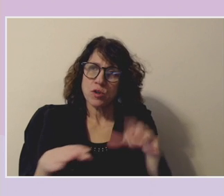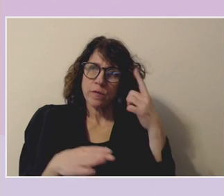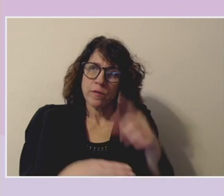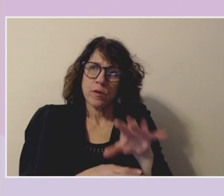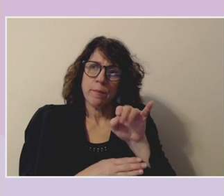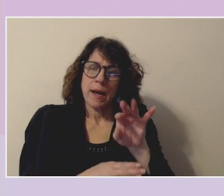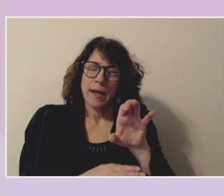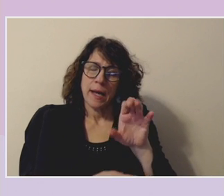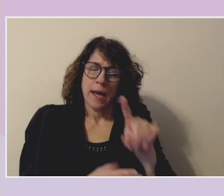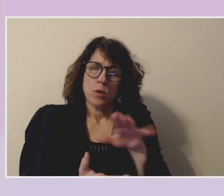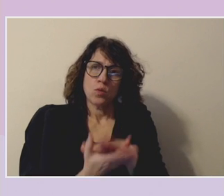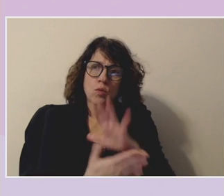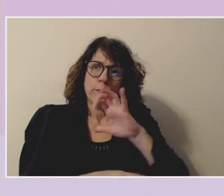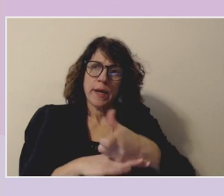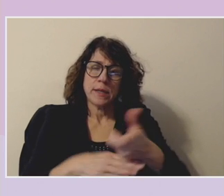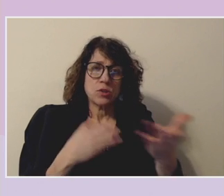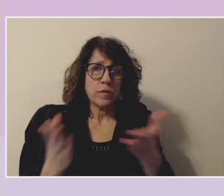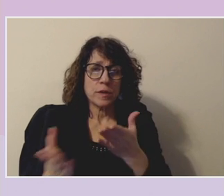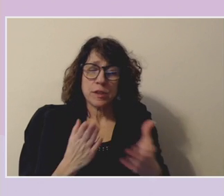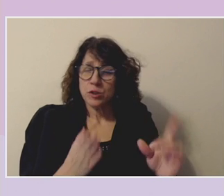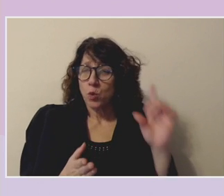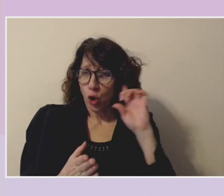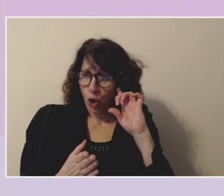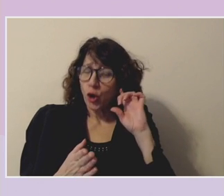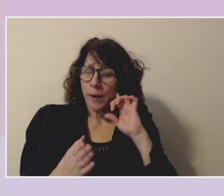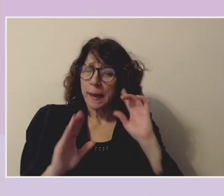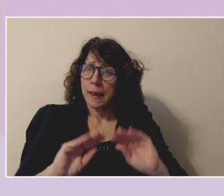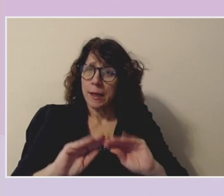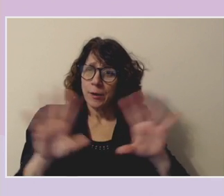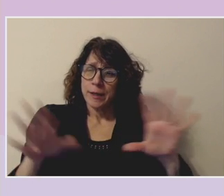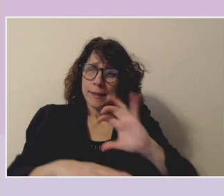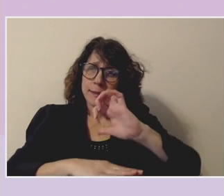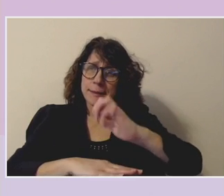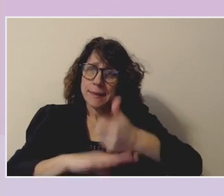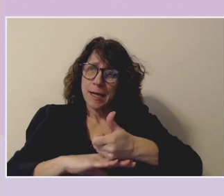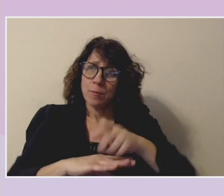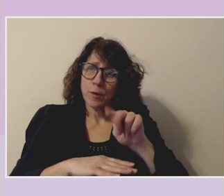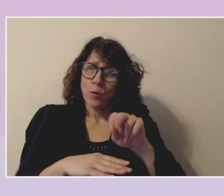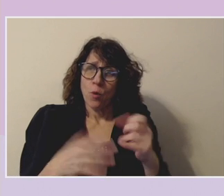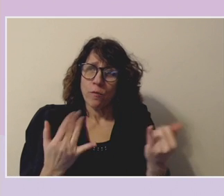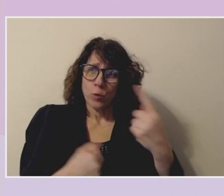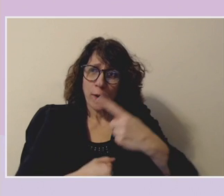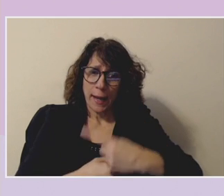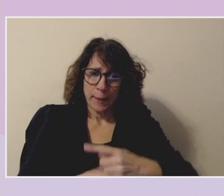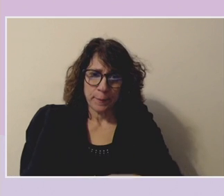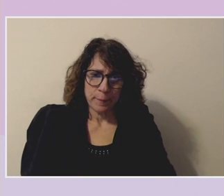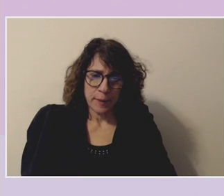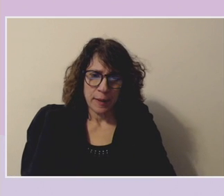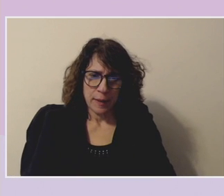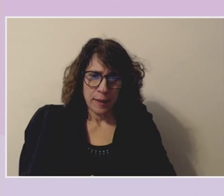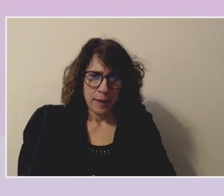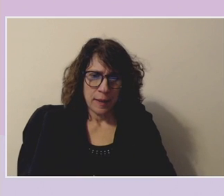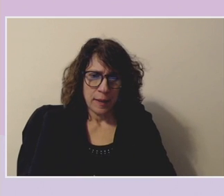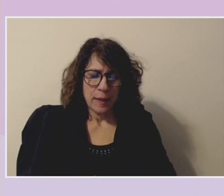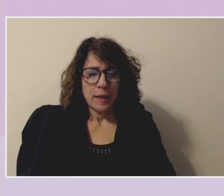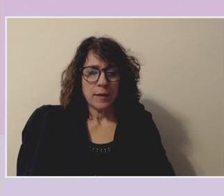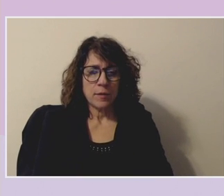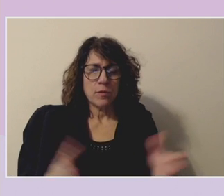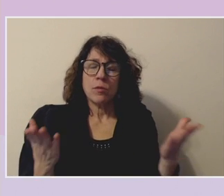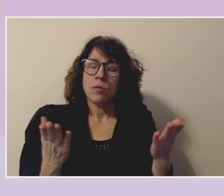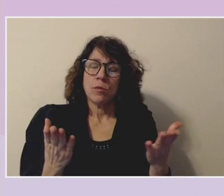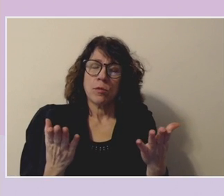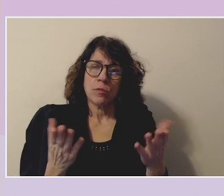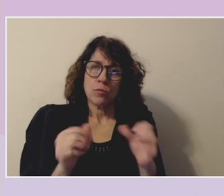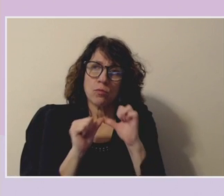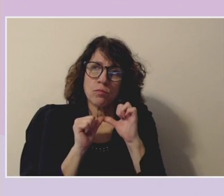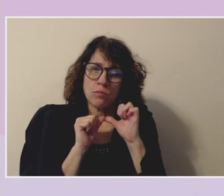services was heard loud and clear, and it has set the tone for our convening. To go further and to continue to outline why